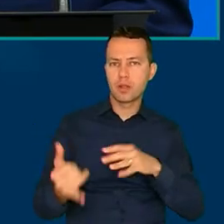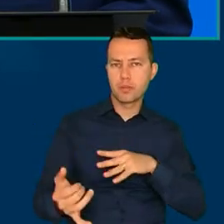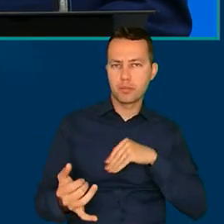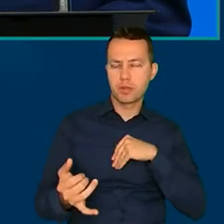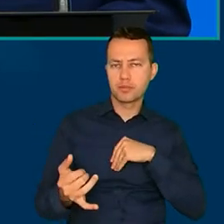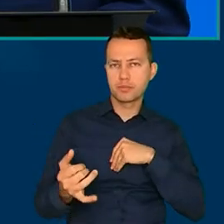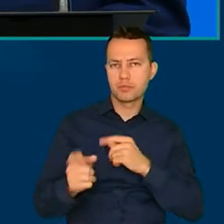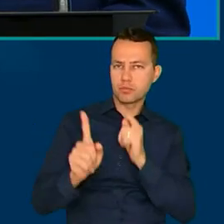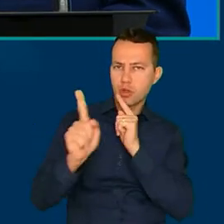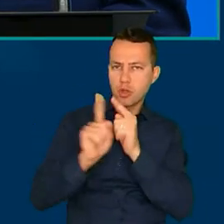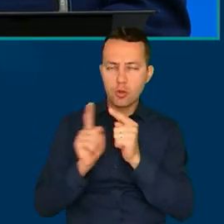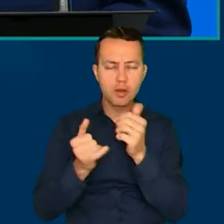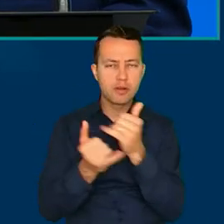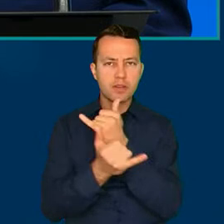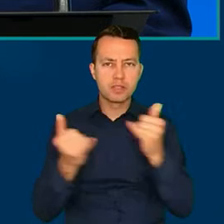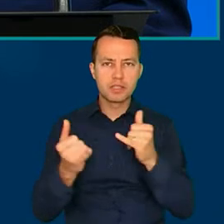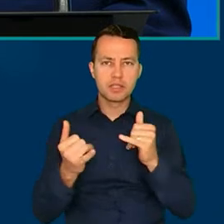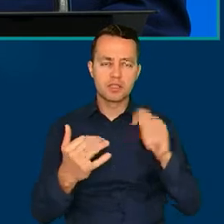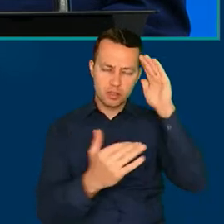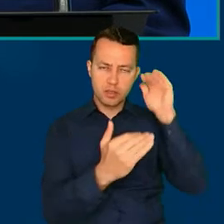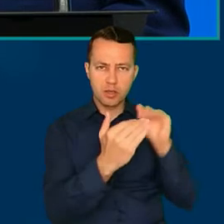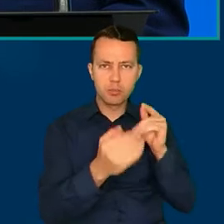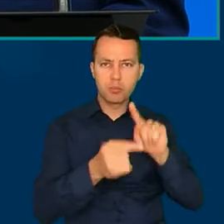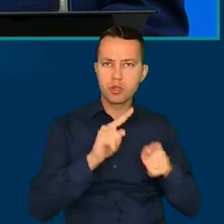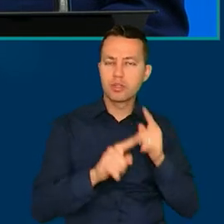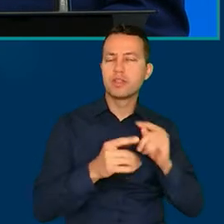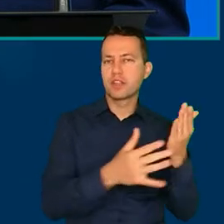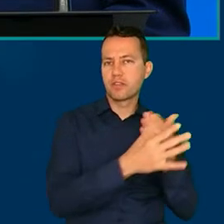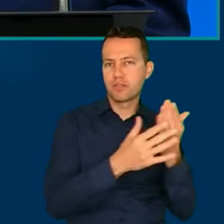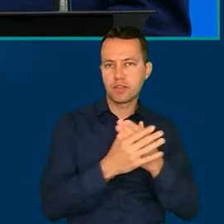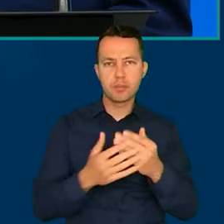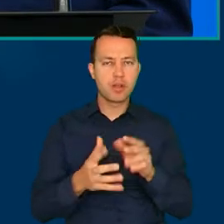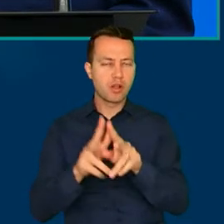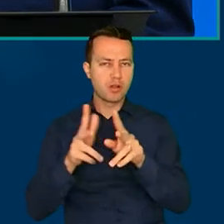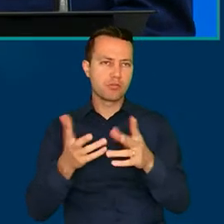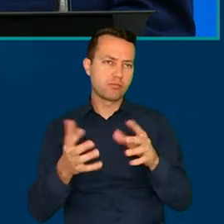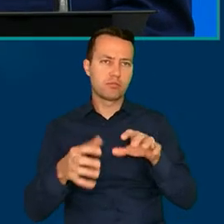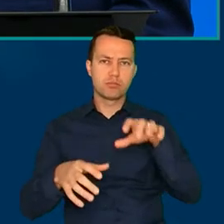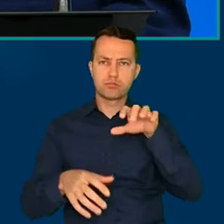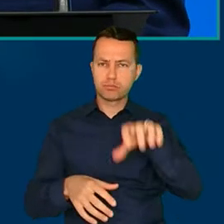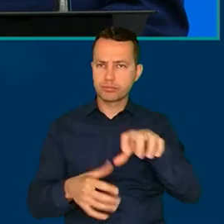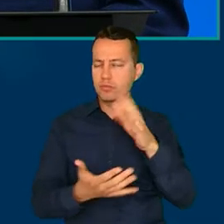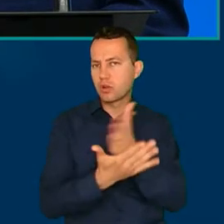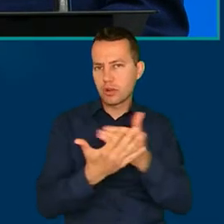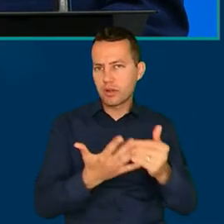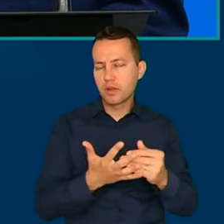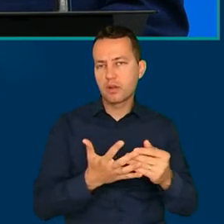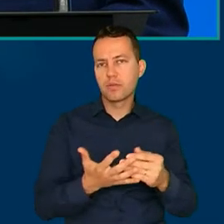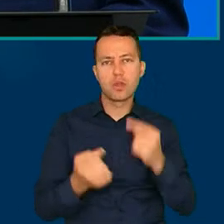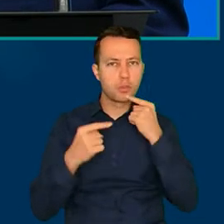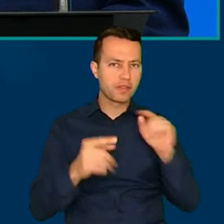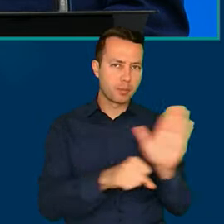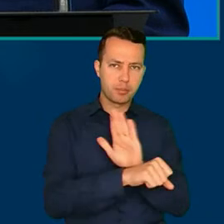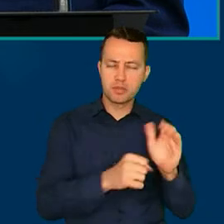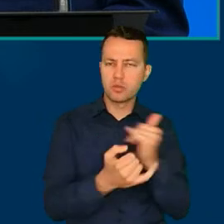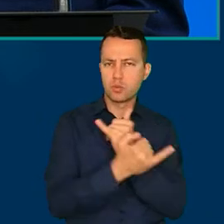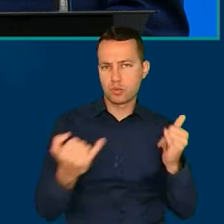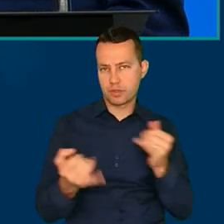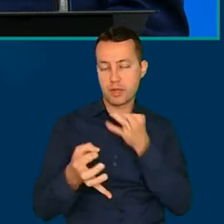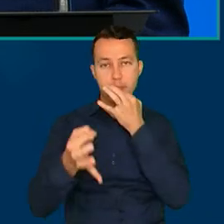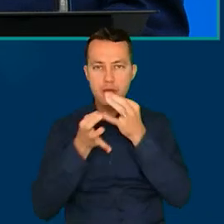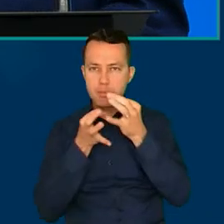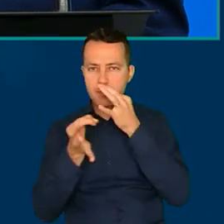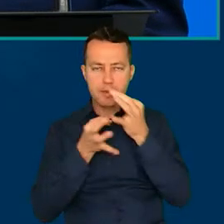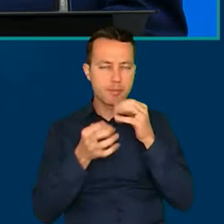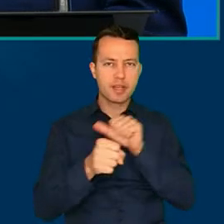considered when developing and adjusting the enterprise's responsible business conduct policies?